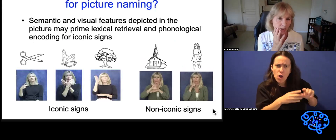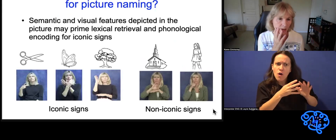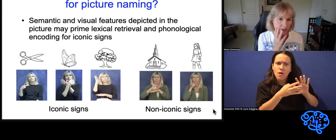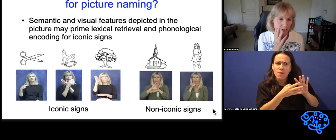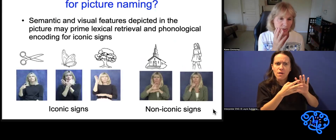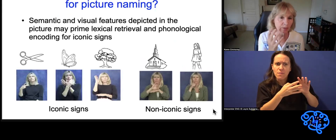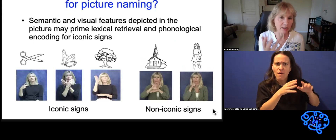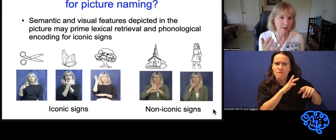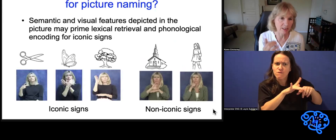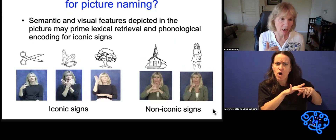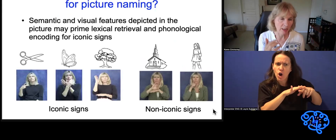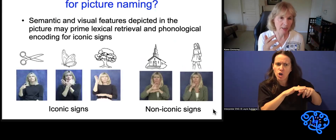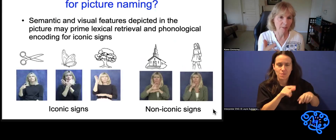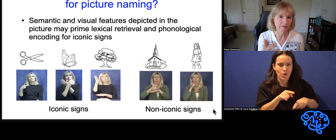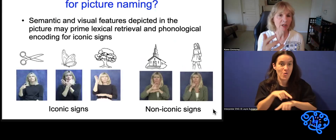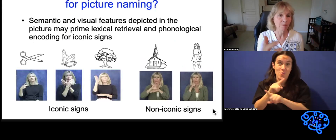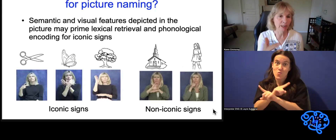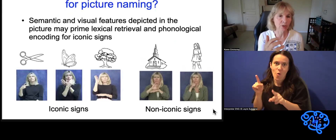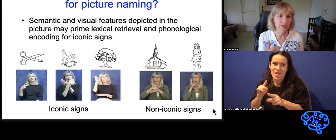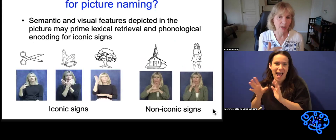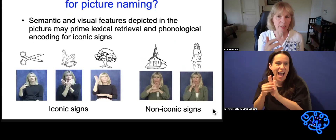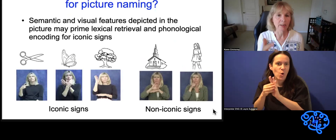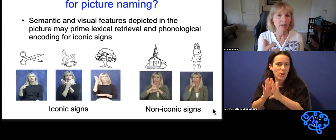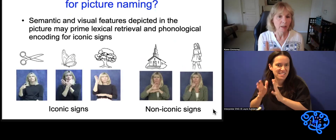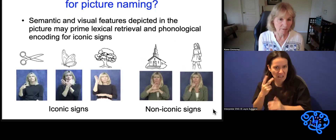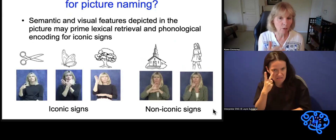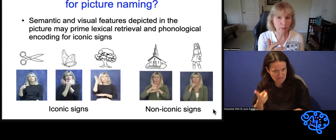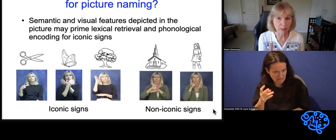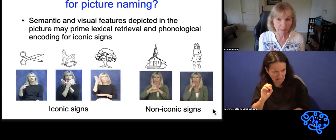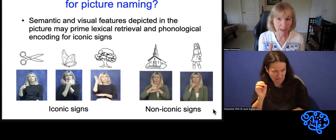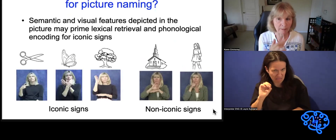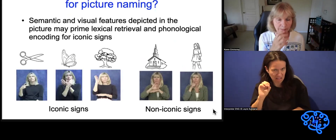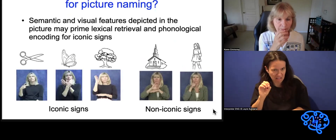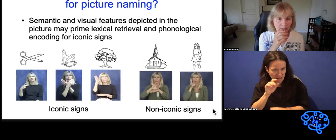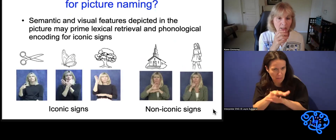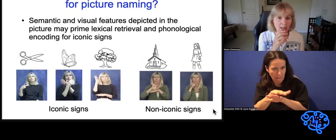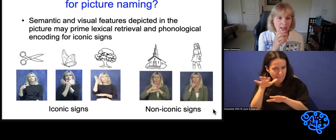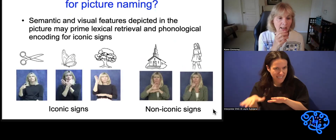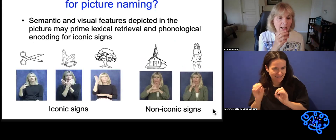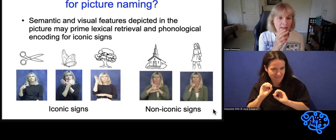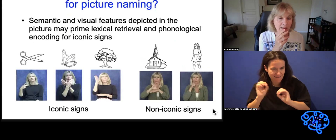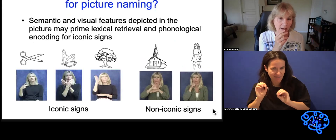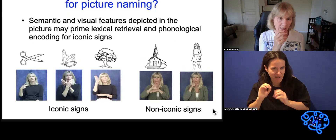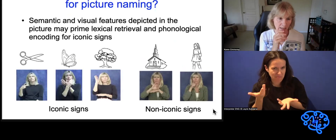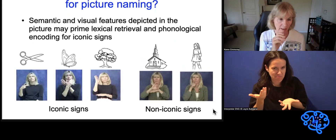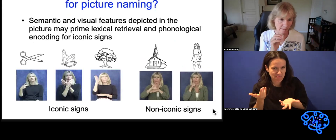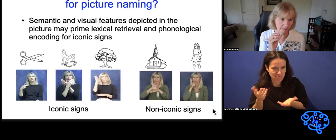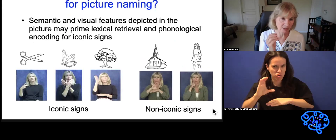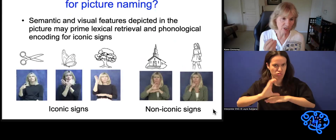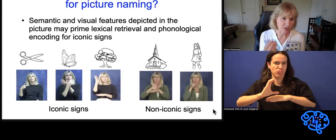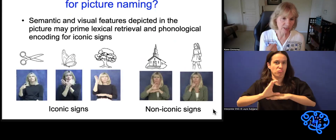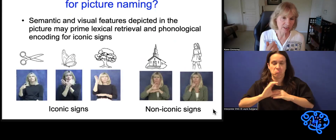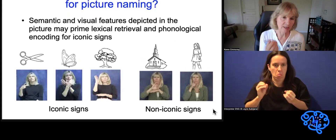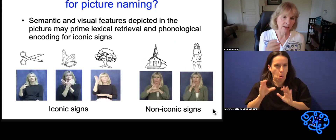for non-iconic signs. There isn't that type of picture sign form mapping. And